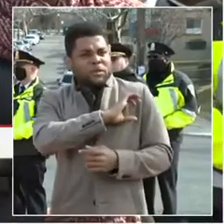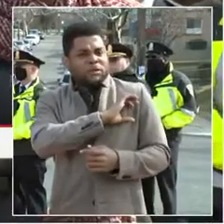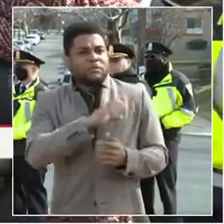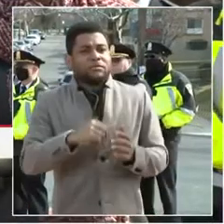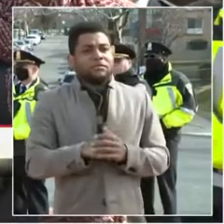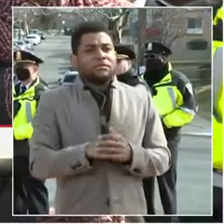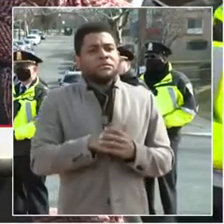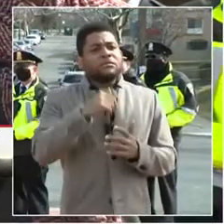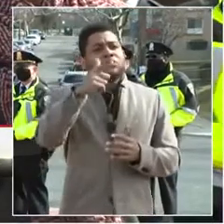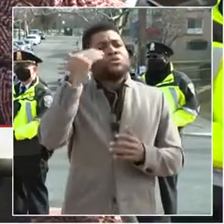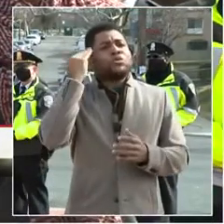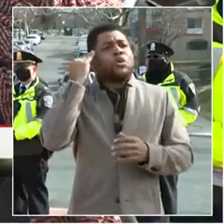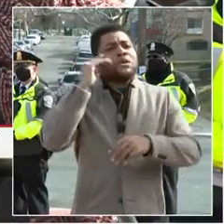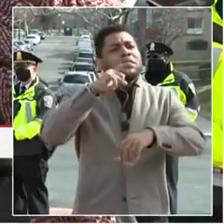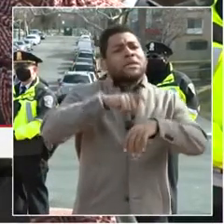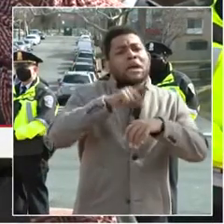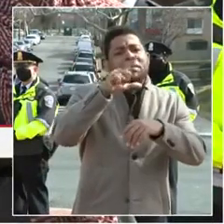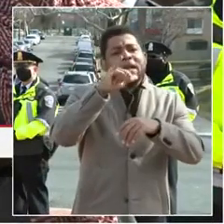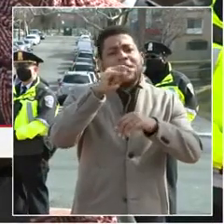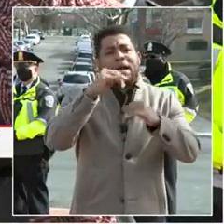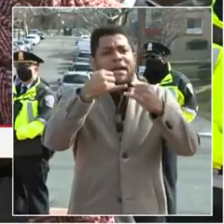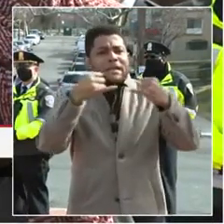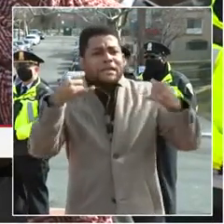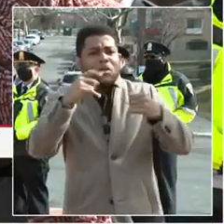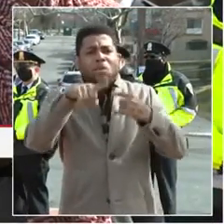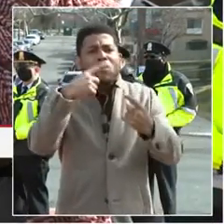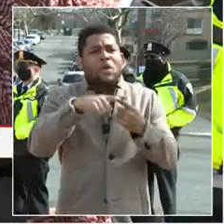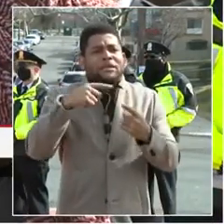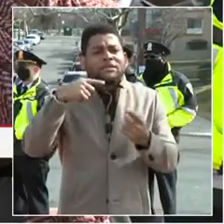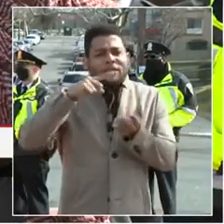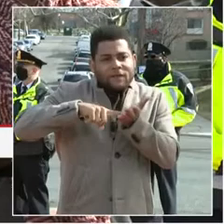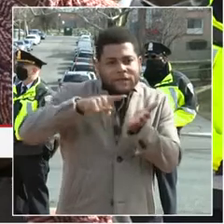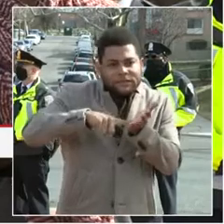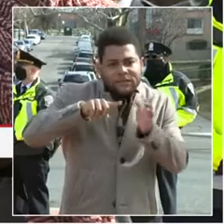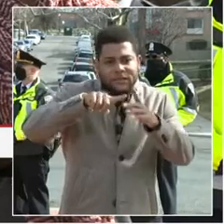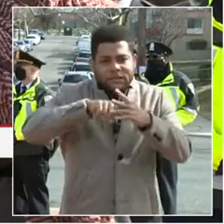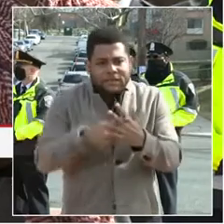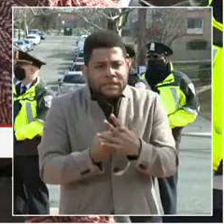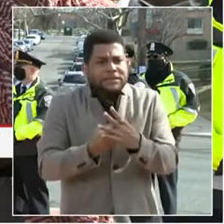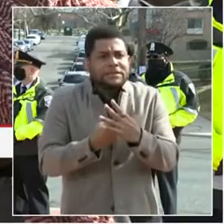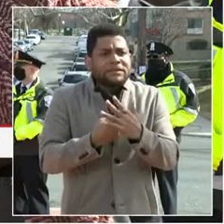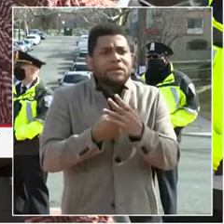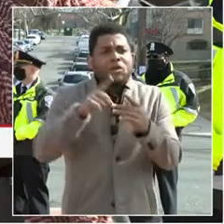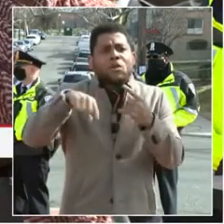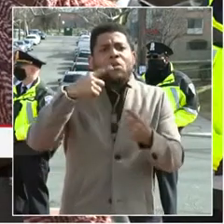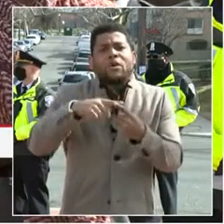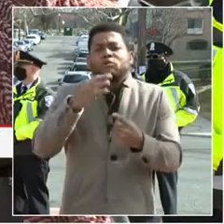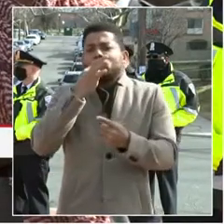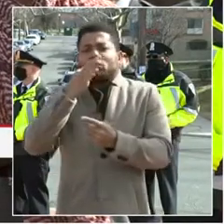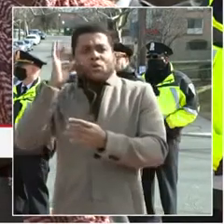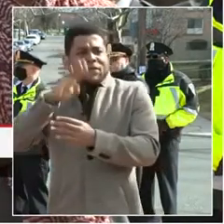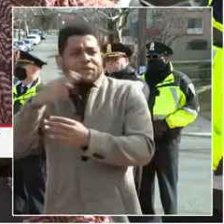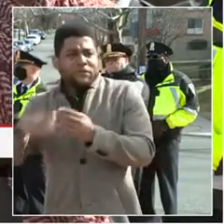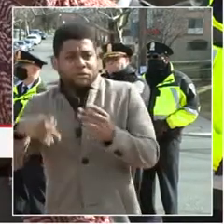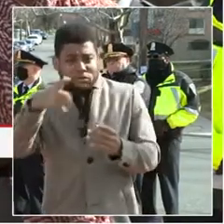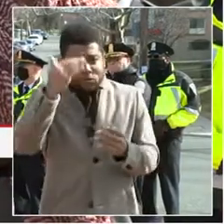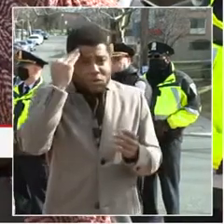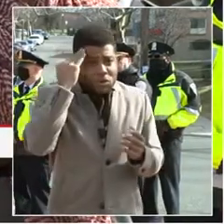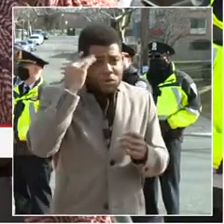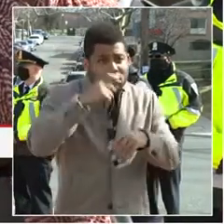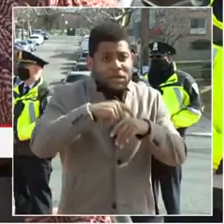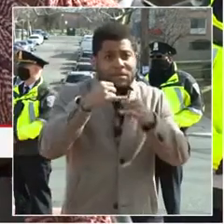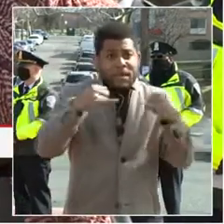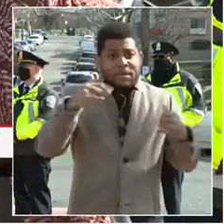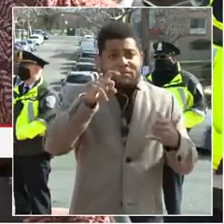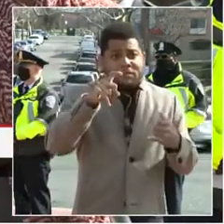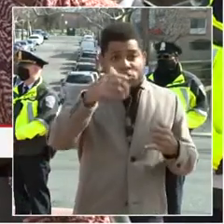timeline as far as when that investigation started, when that may wrap up, if any other members of the department could be involved in